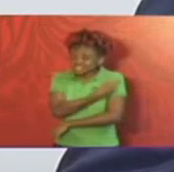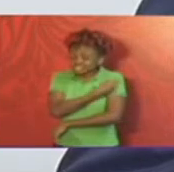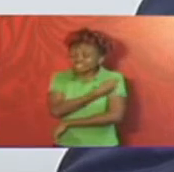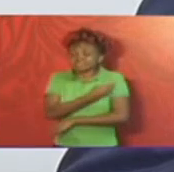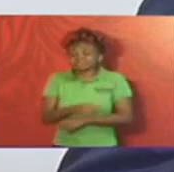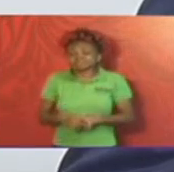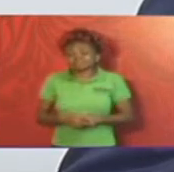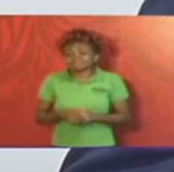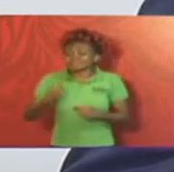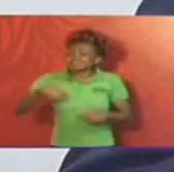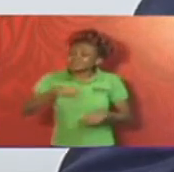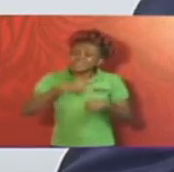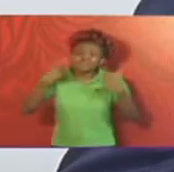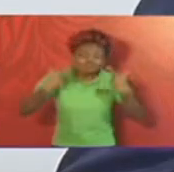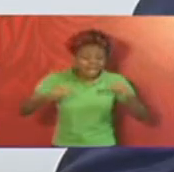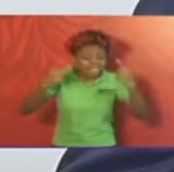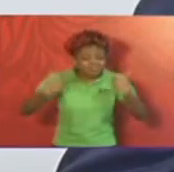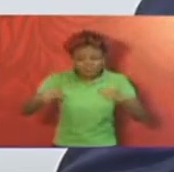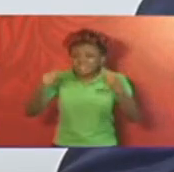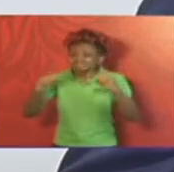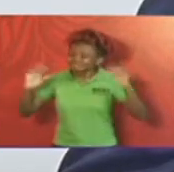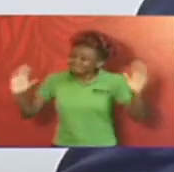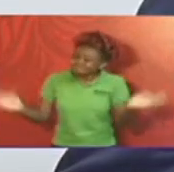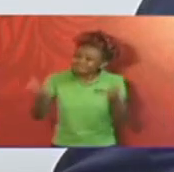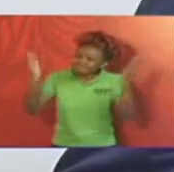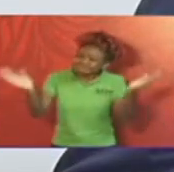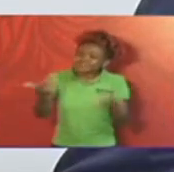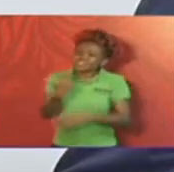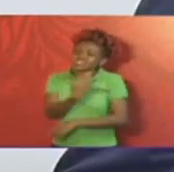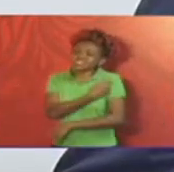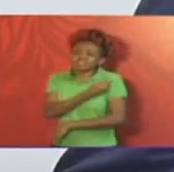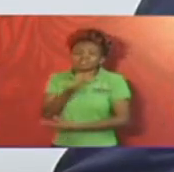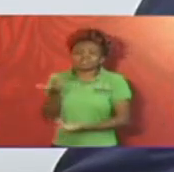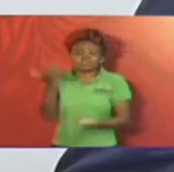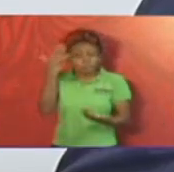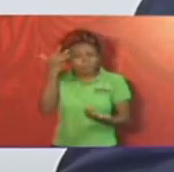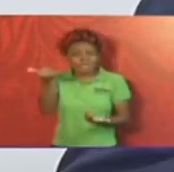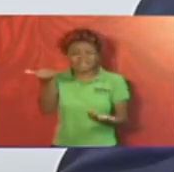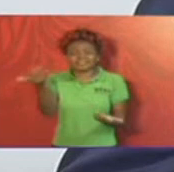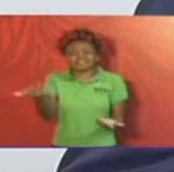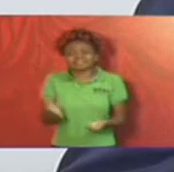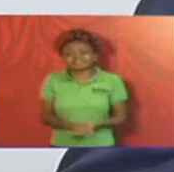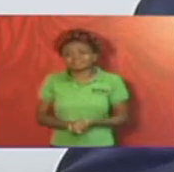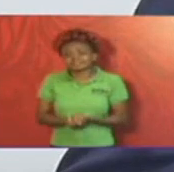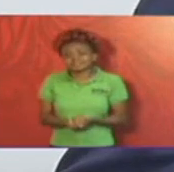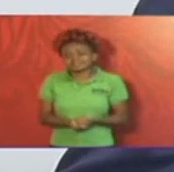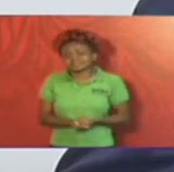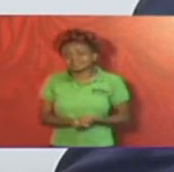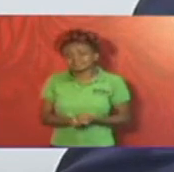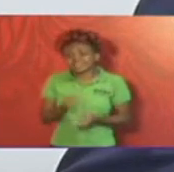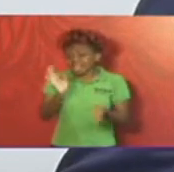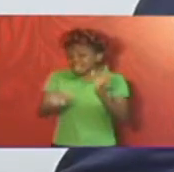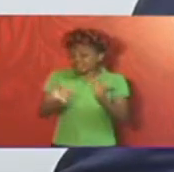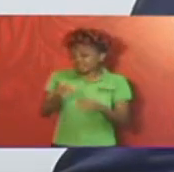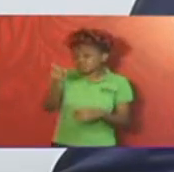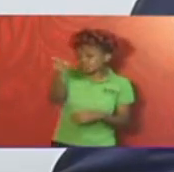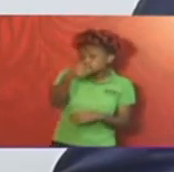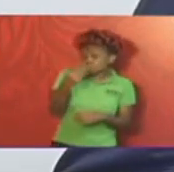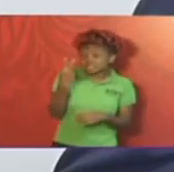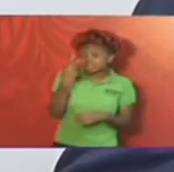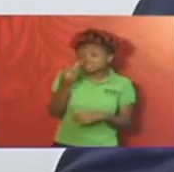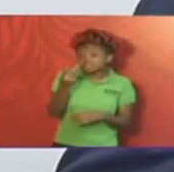aggressive drive because we don't know exact numbers in Bangladesh. I mean, you could go into the EBC figures by polling